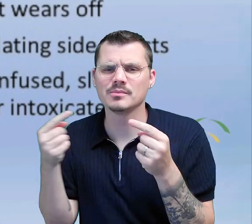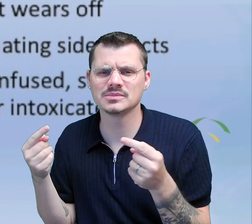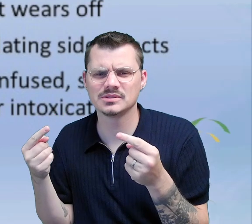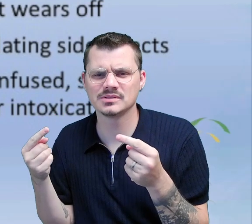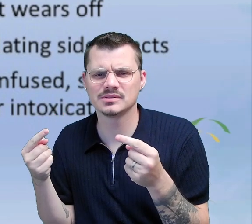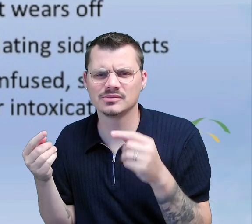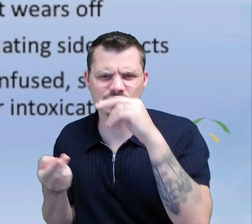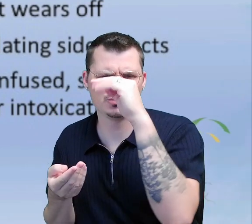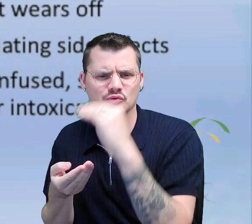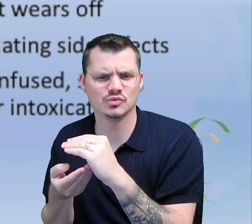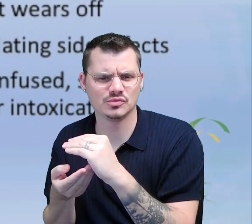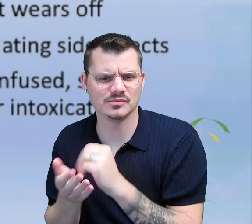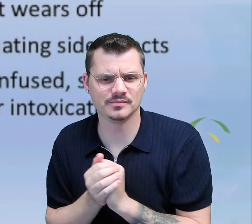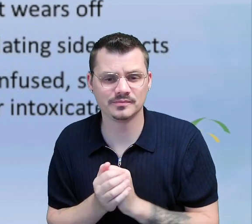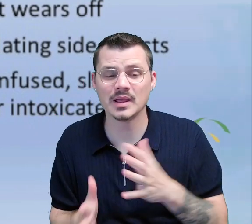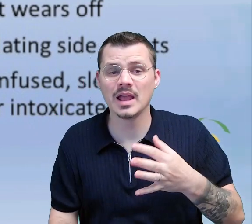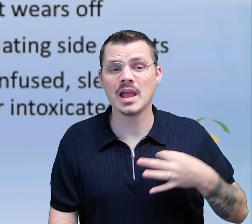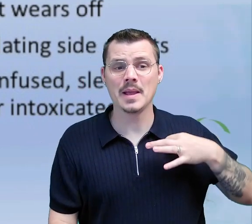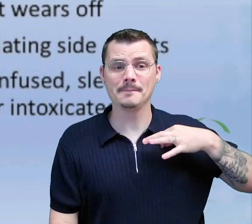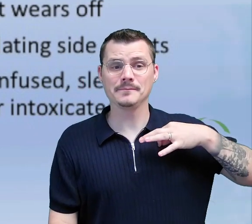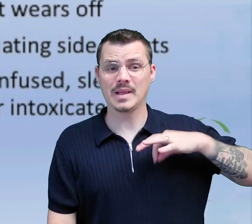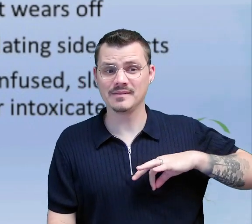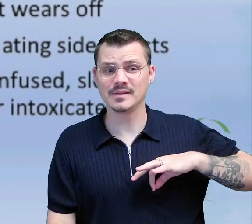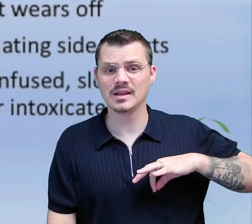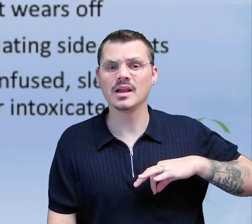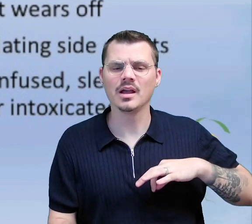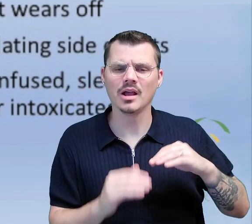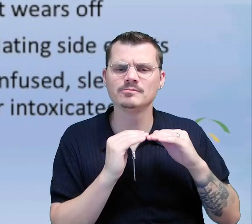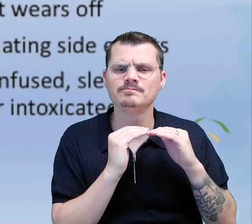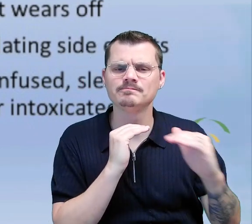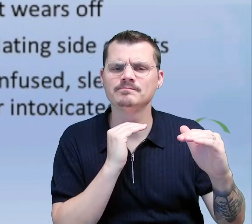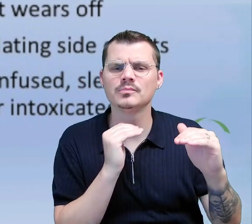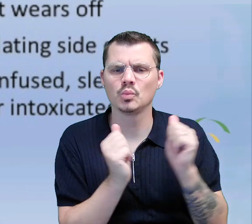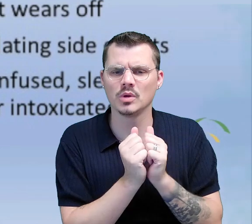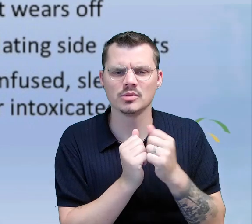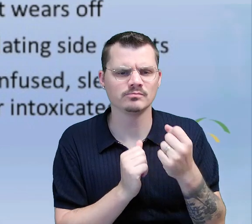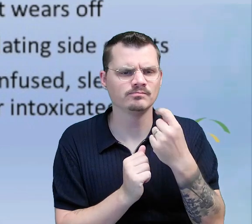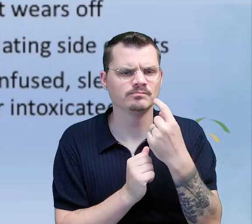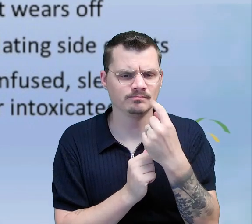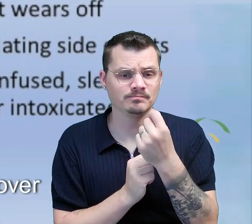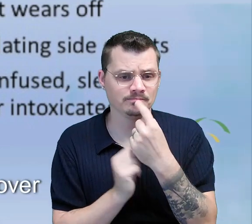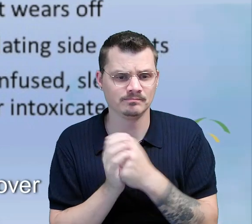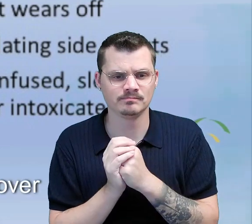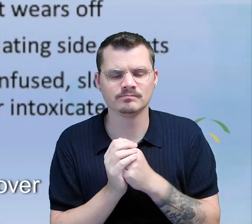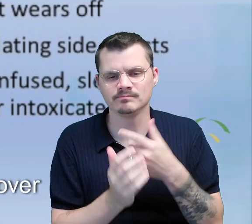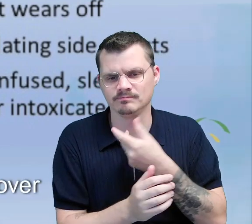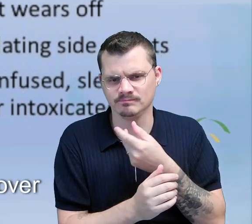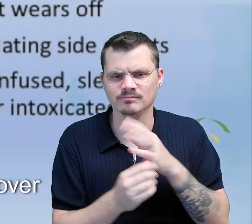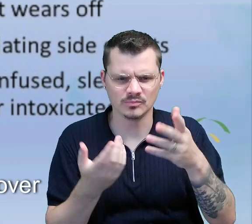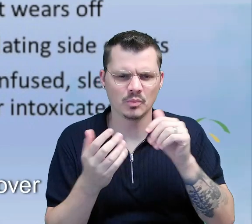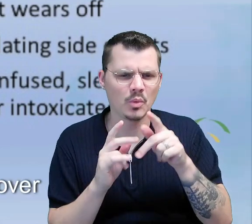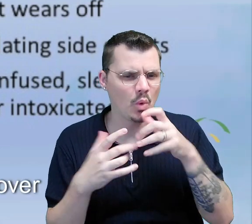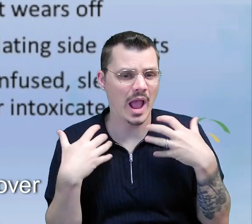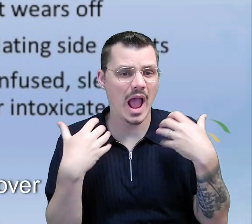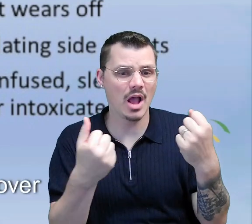opposite. The benefit is sustained with a steady dose. In health-promoting